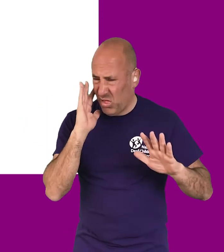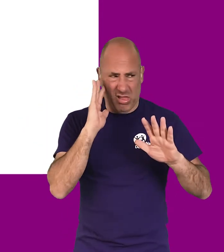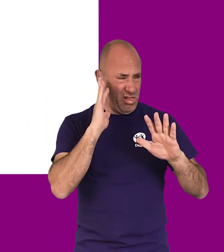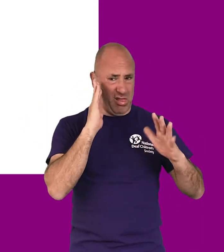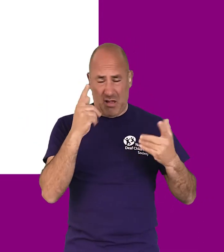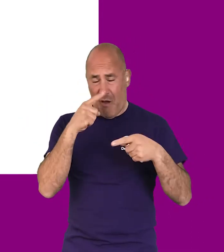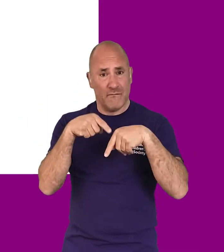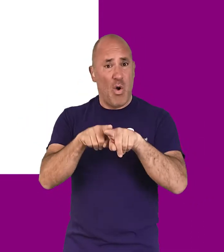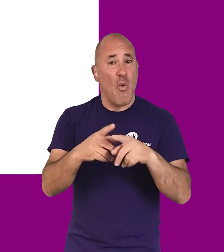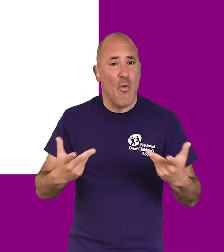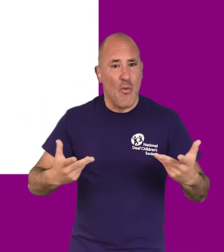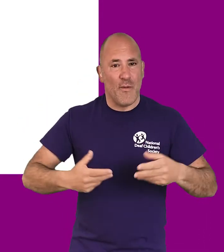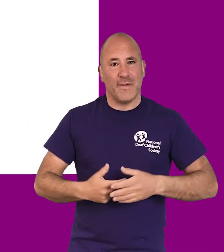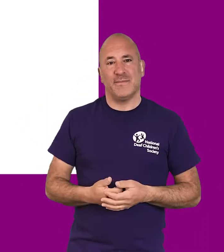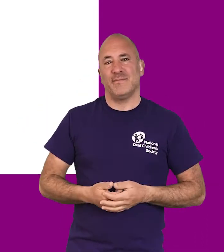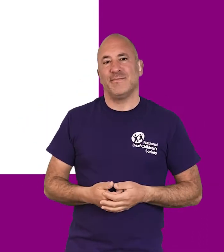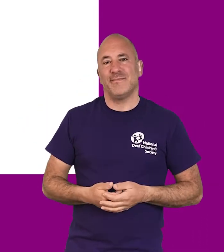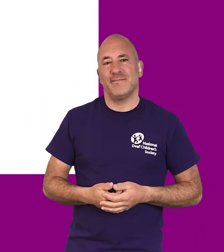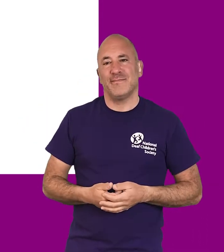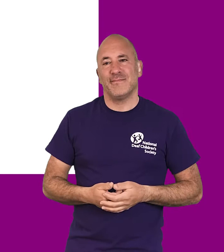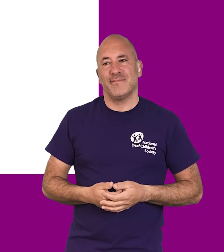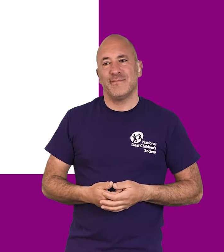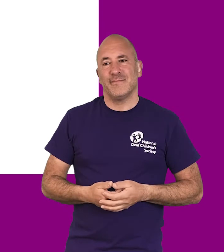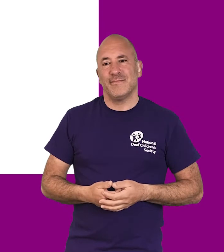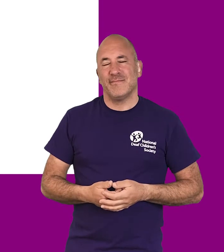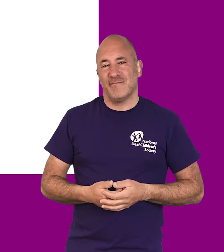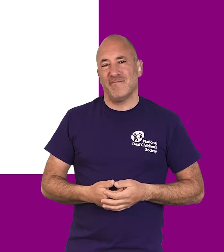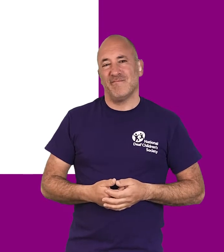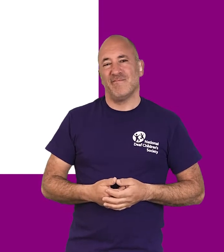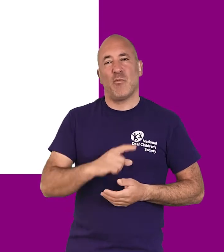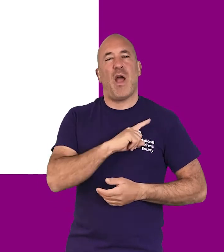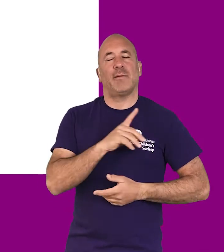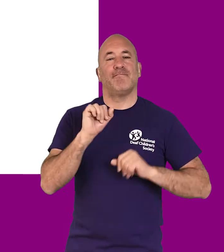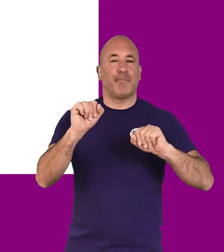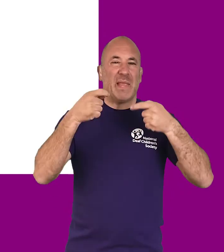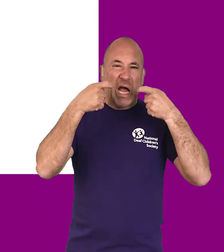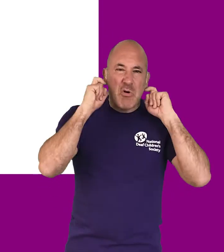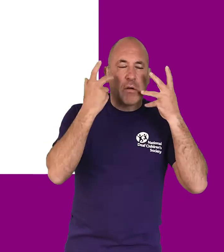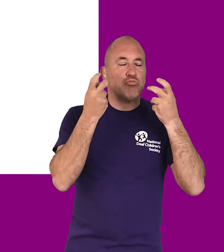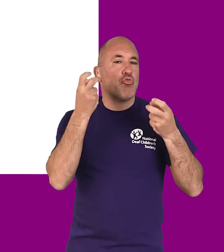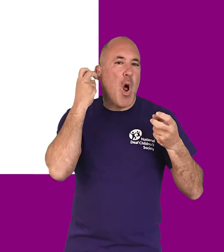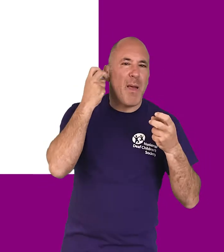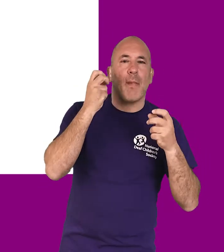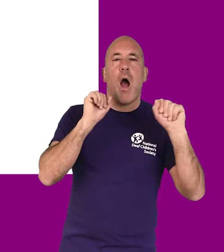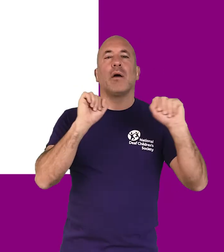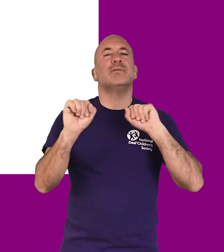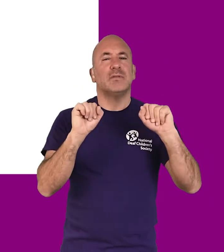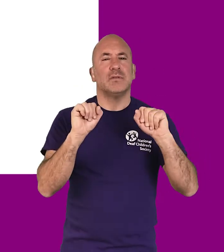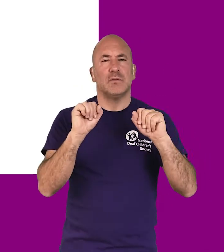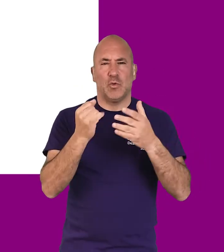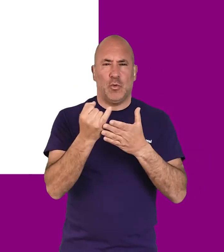quality can actually be quite disruptive. Hearing aids